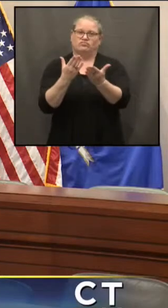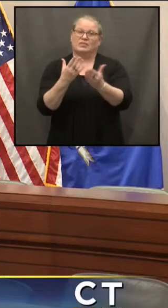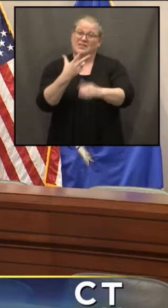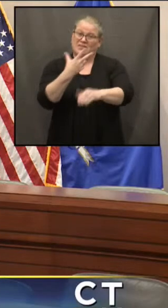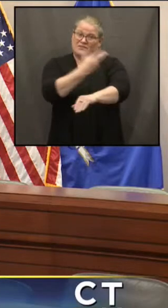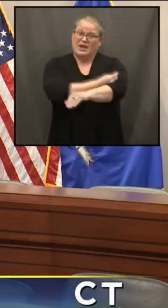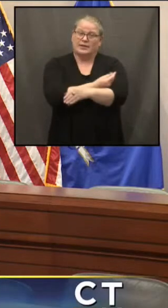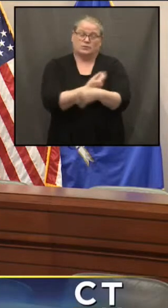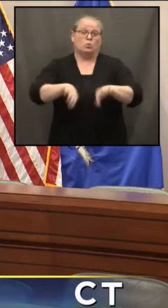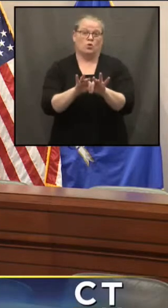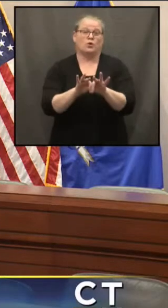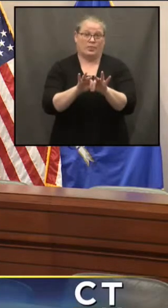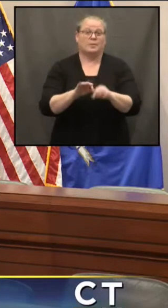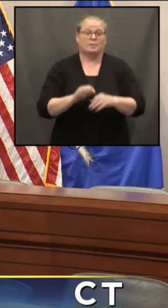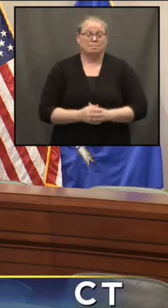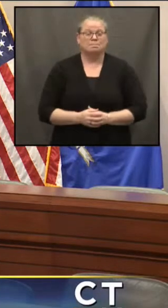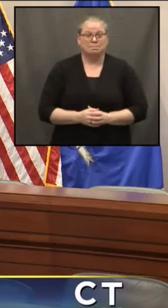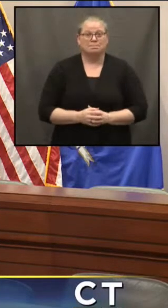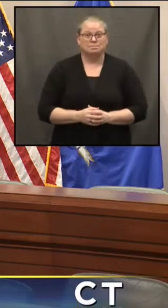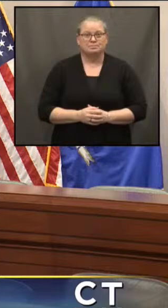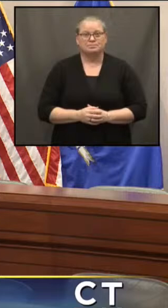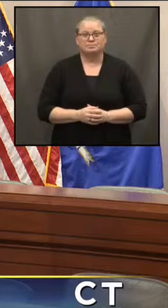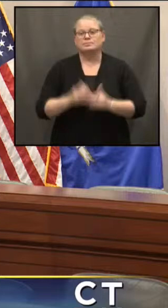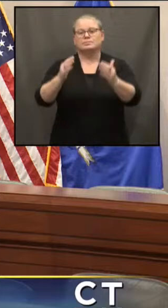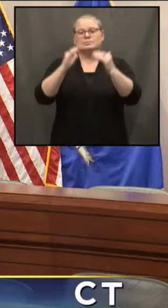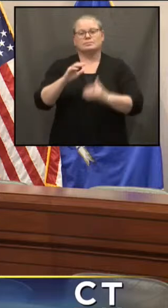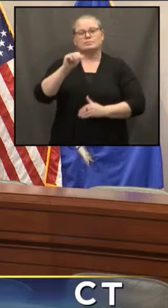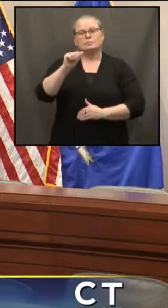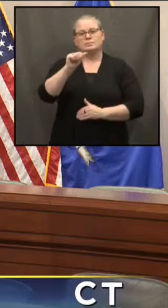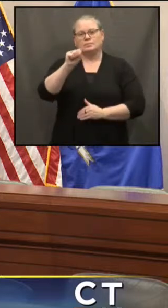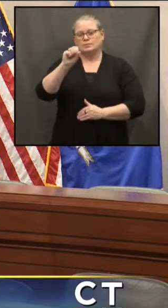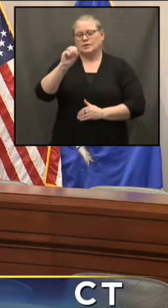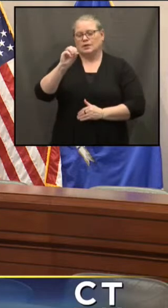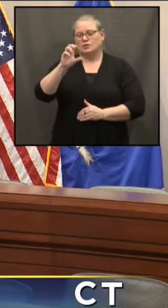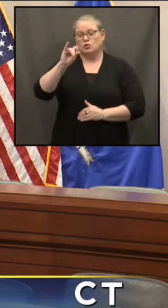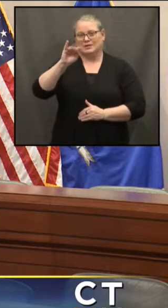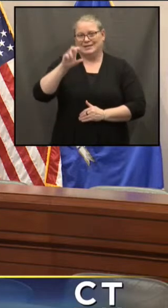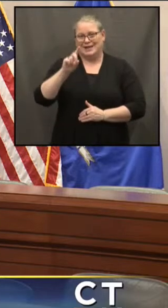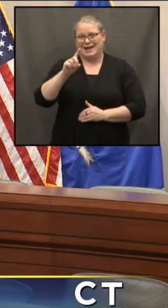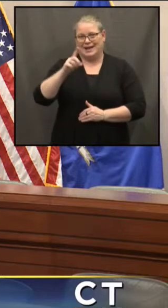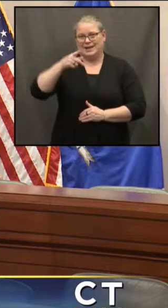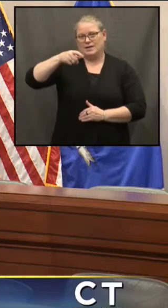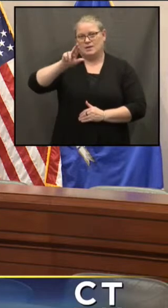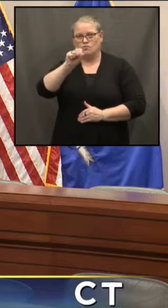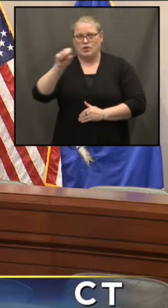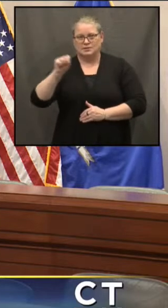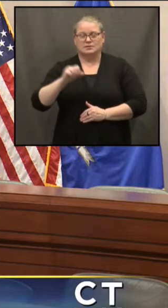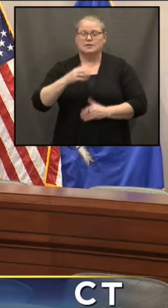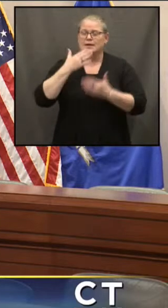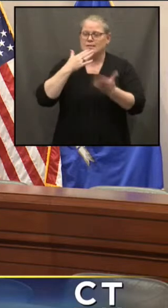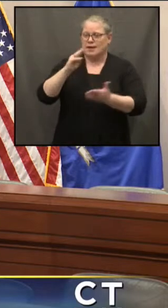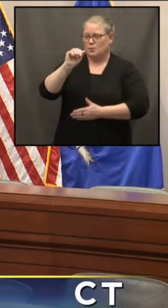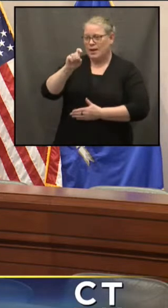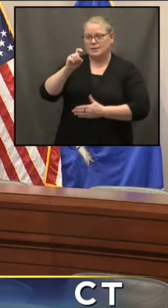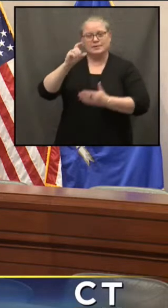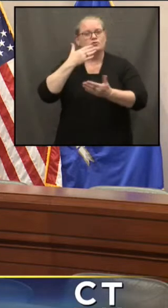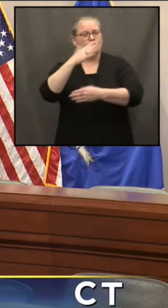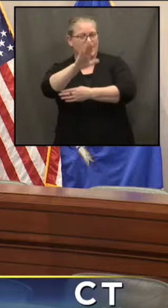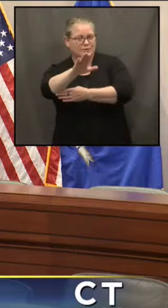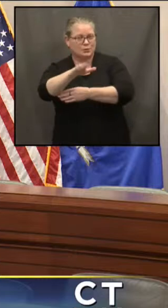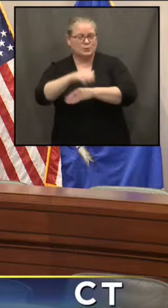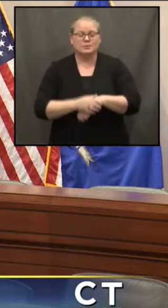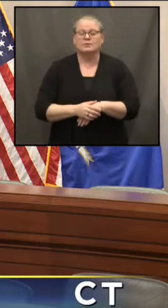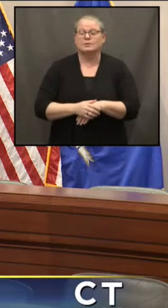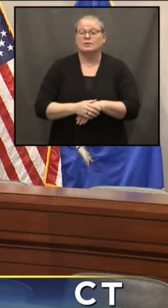The Associated Press. Thank you, Max. Good afternoon, everyone. Governor, regarding the booster clinics at nursing